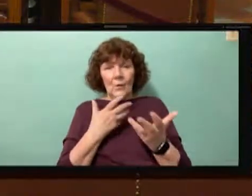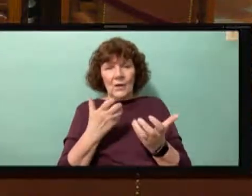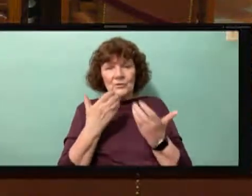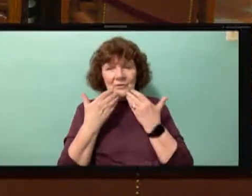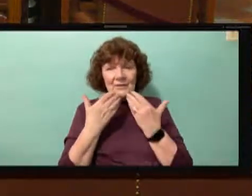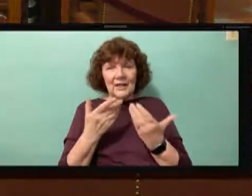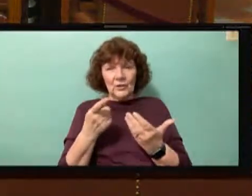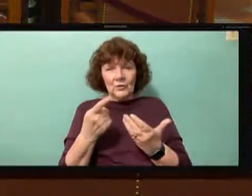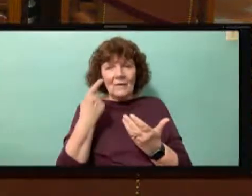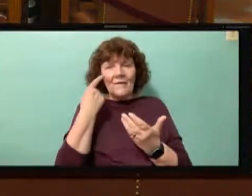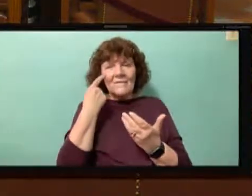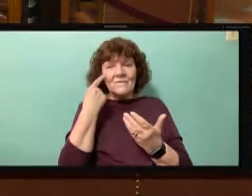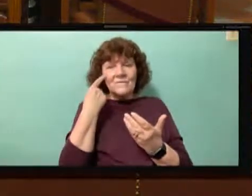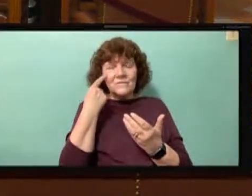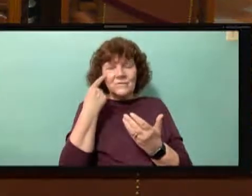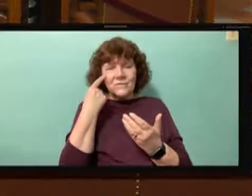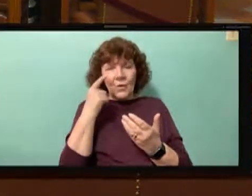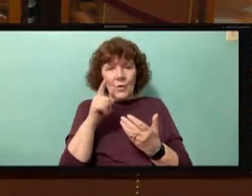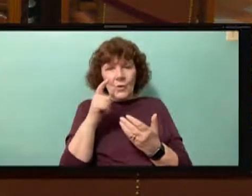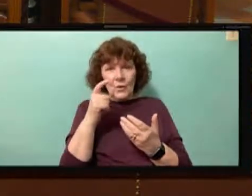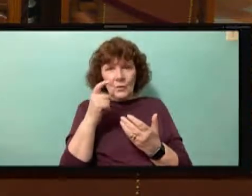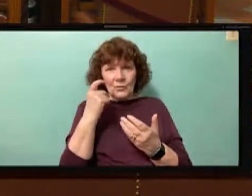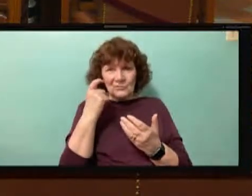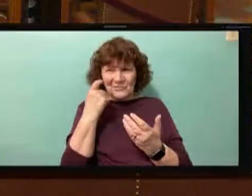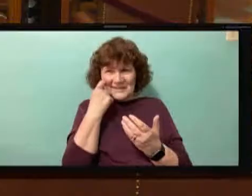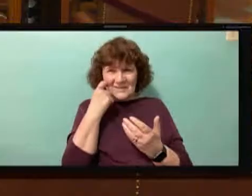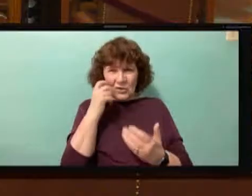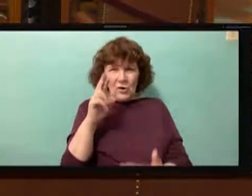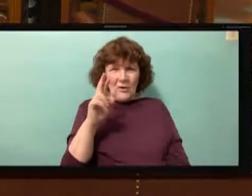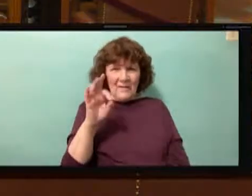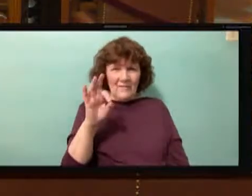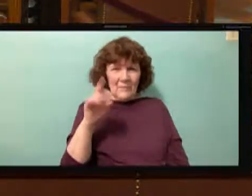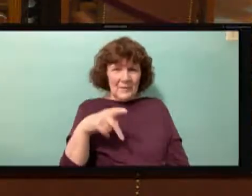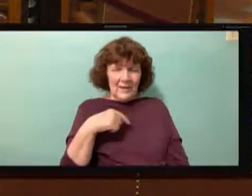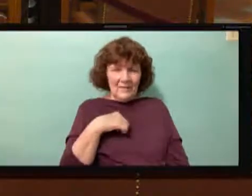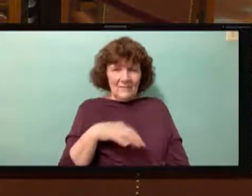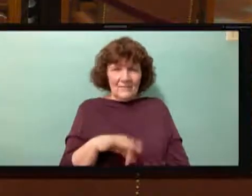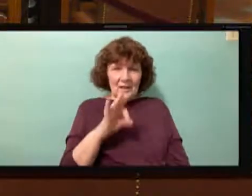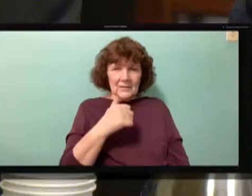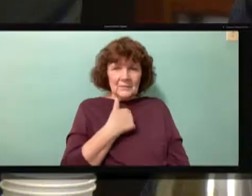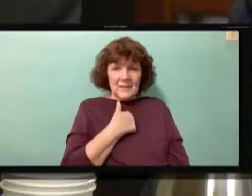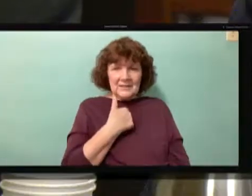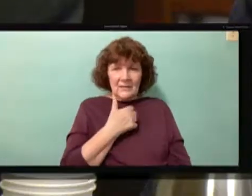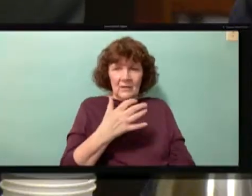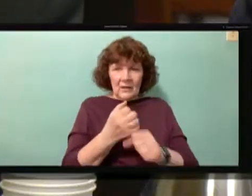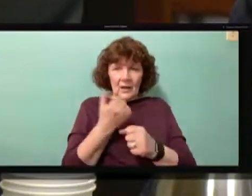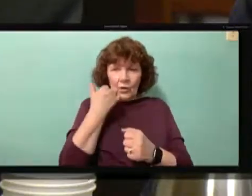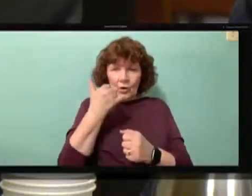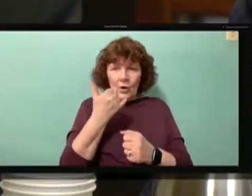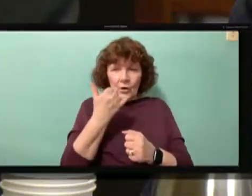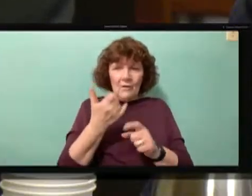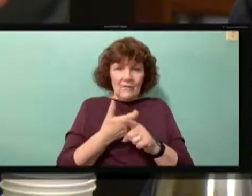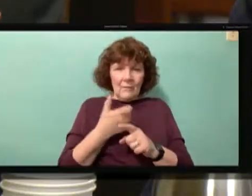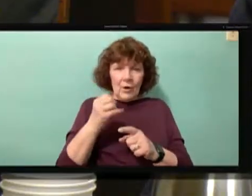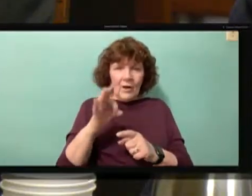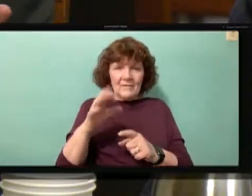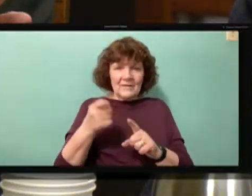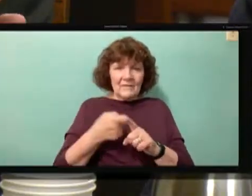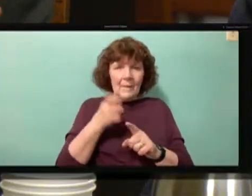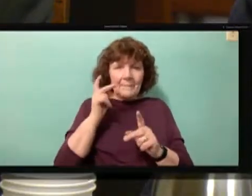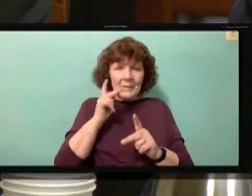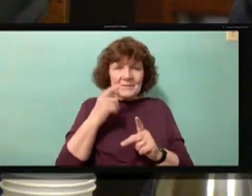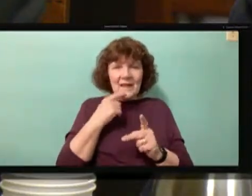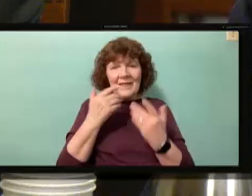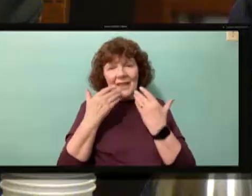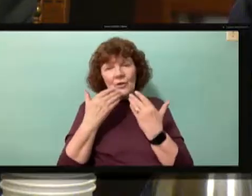for, we had recently an RFP, and yeah, I find myself like getting calls from the office from people who are, and thank you for directing